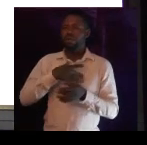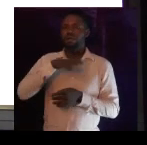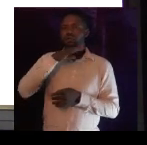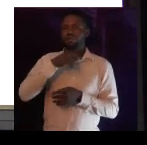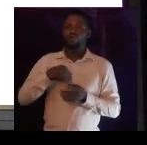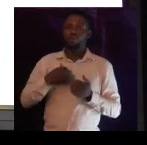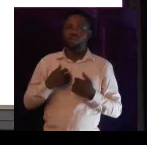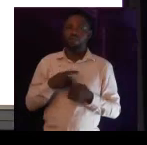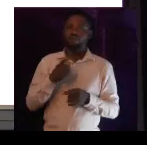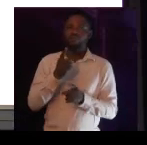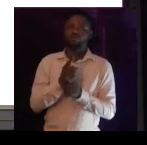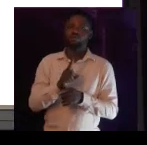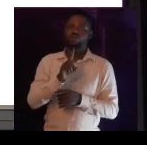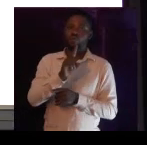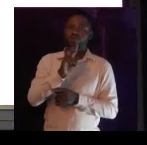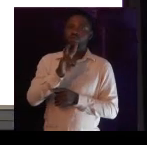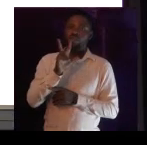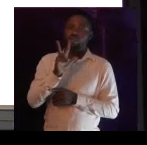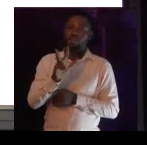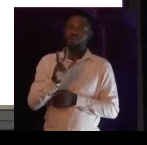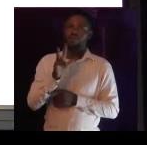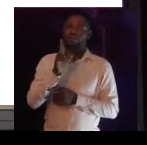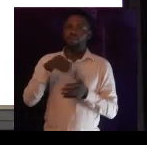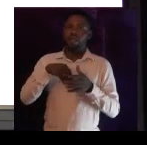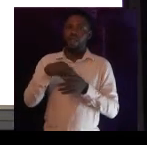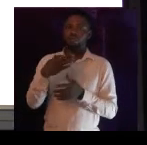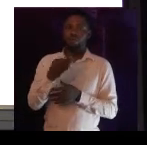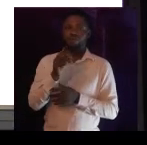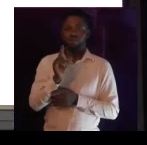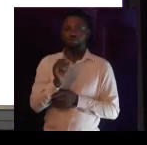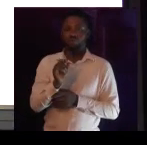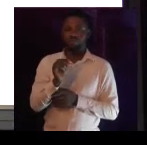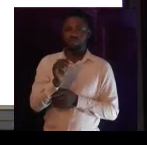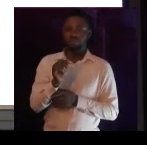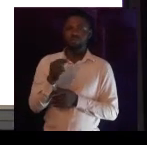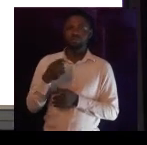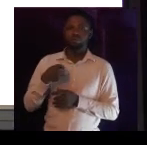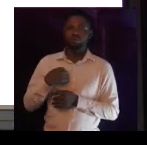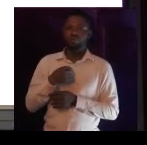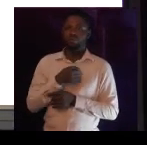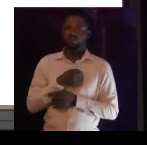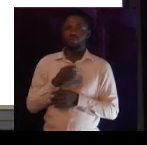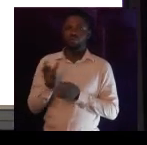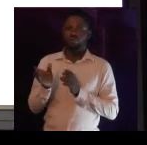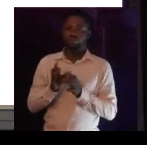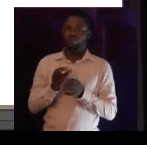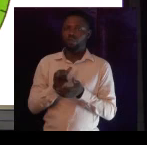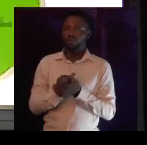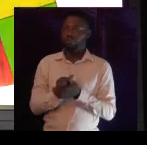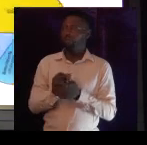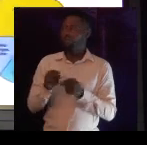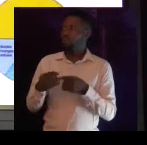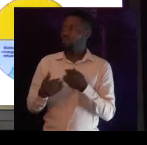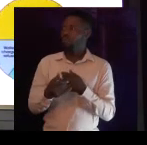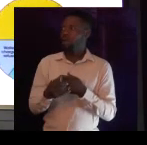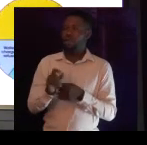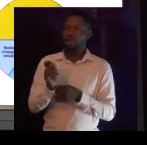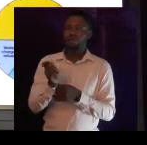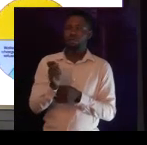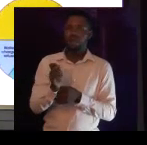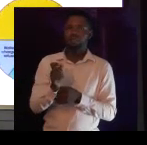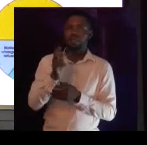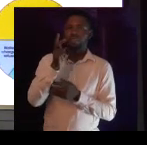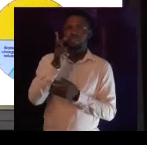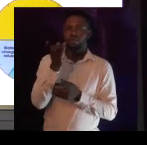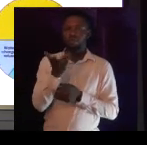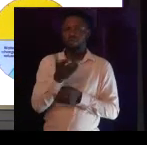is it. We have 1, 2, and 3. 3 out of 20. So we're going to write just that. So we'll go back. We'll